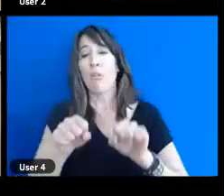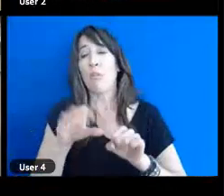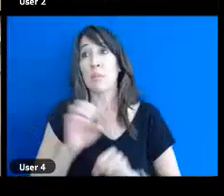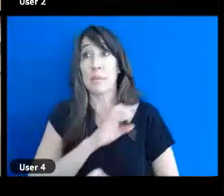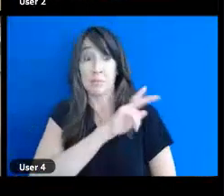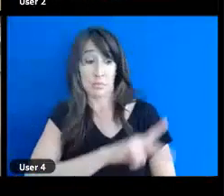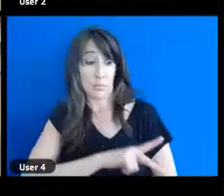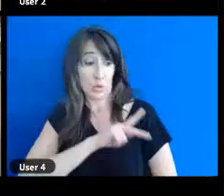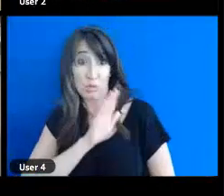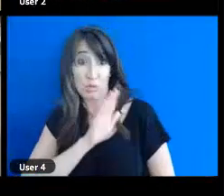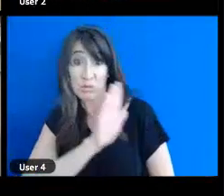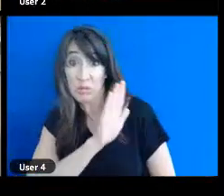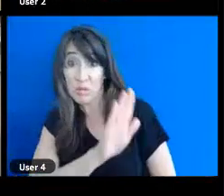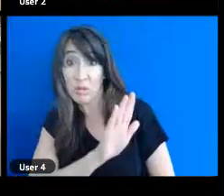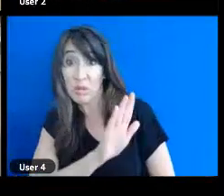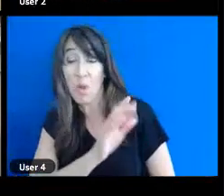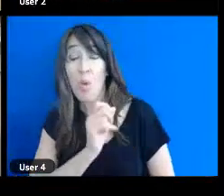employment.